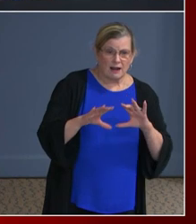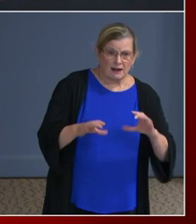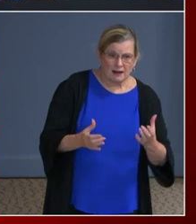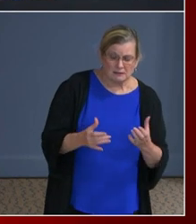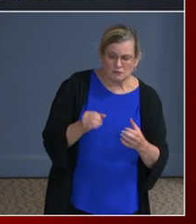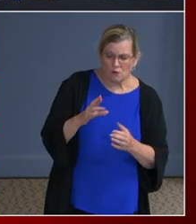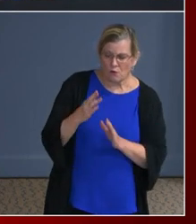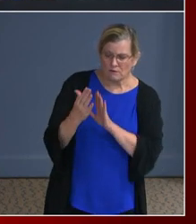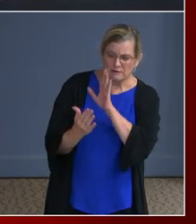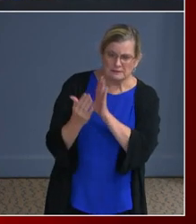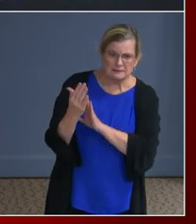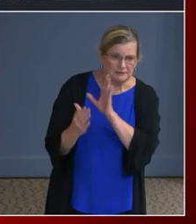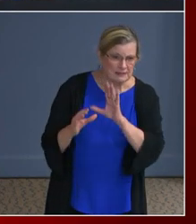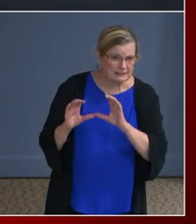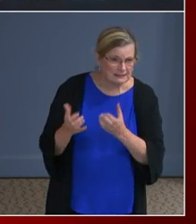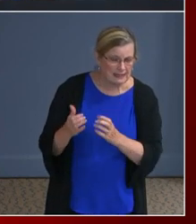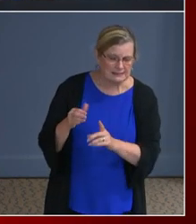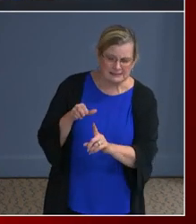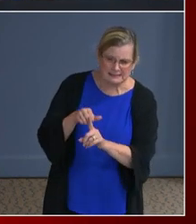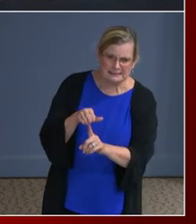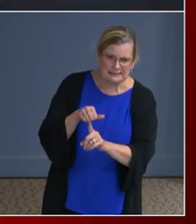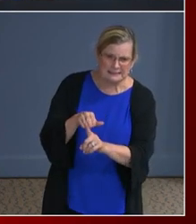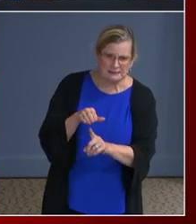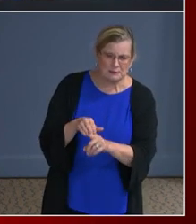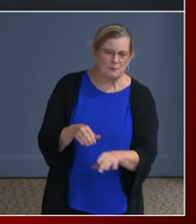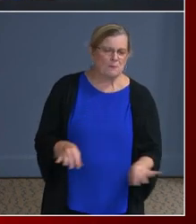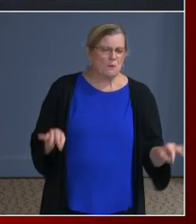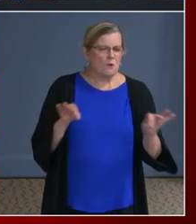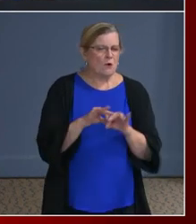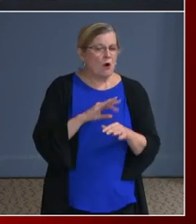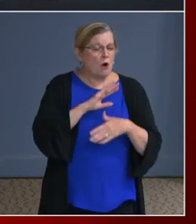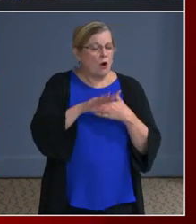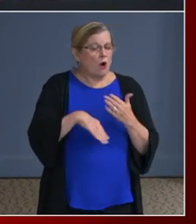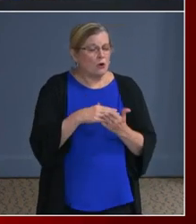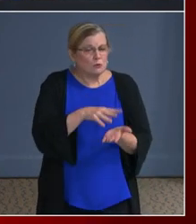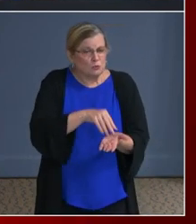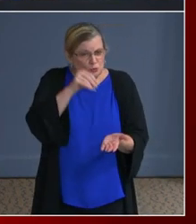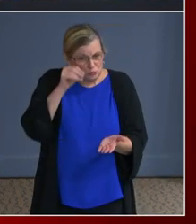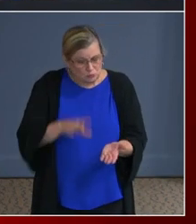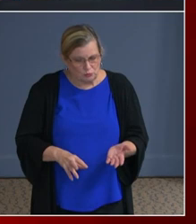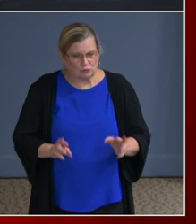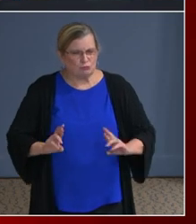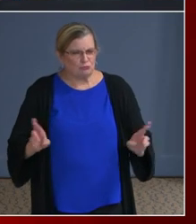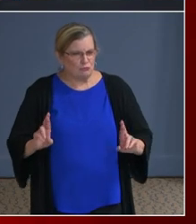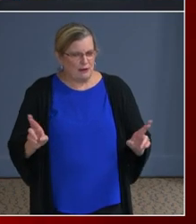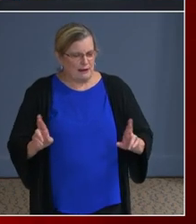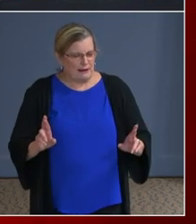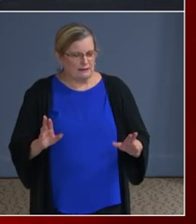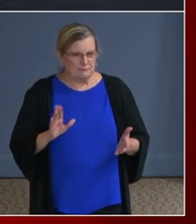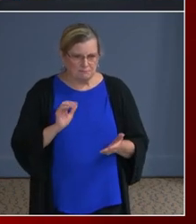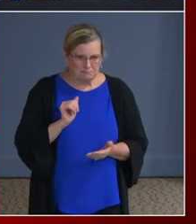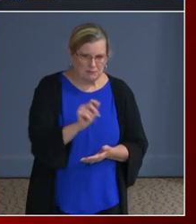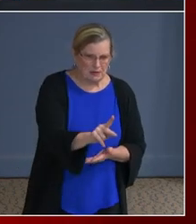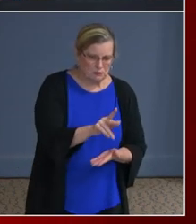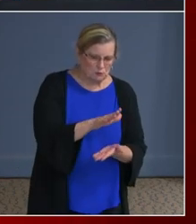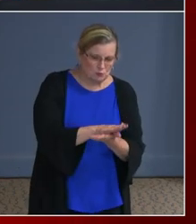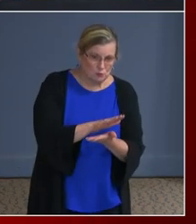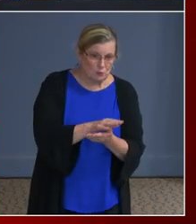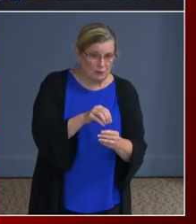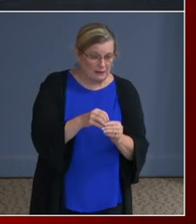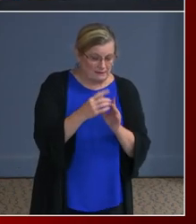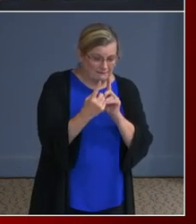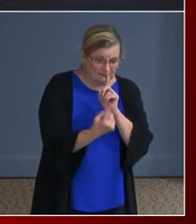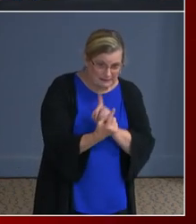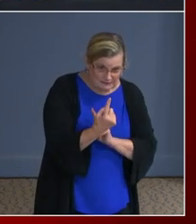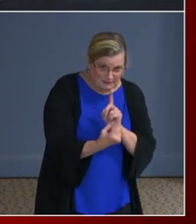our students to be able and ready to return to a in-person learning environment as soon as our public health indicators allow